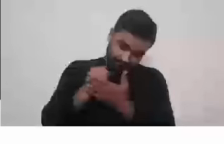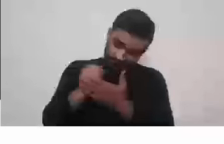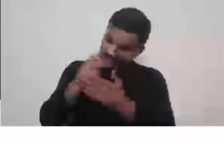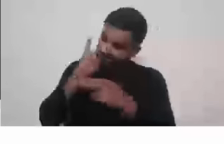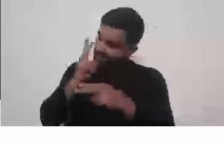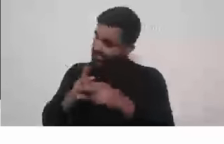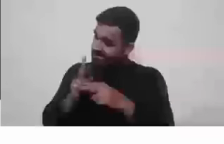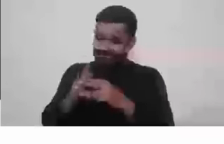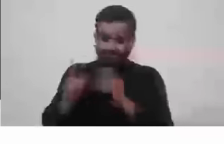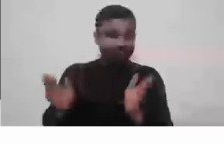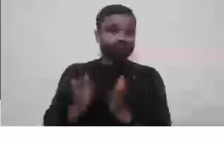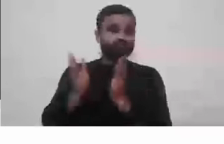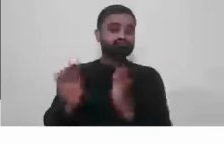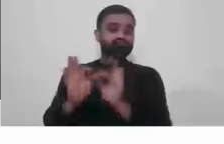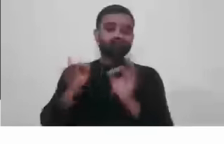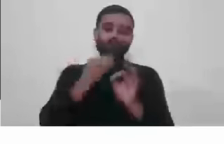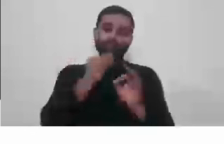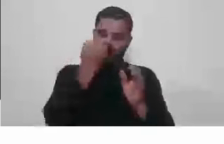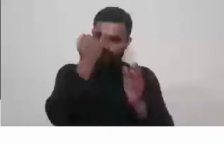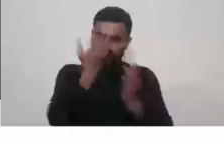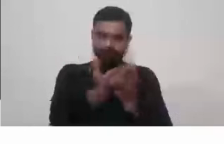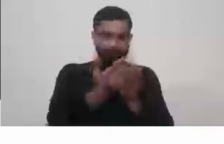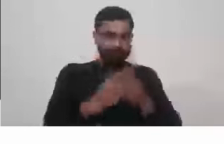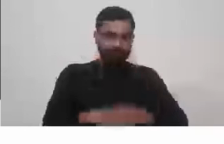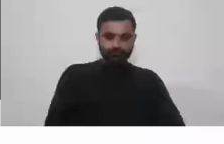can't motivate. So please suggest.